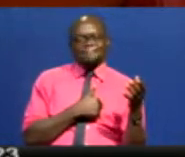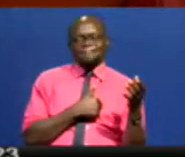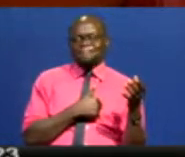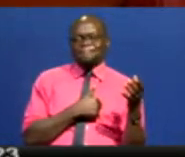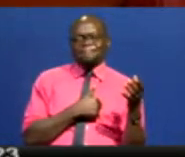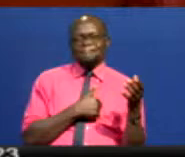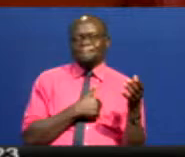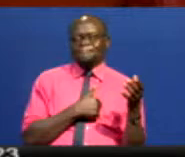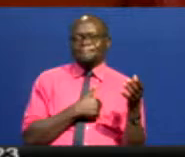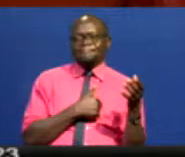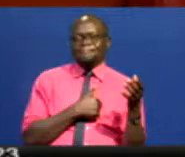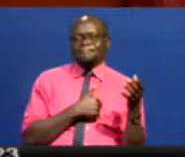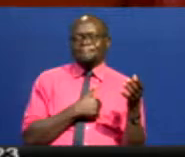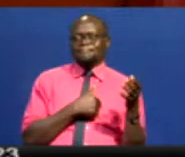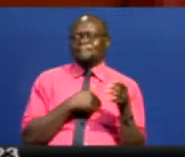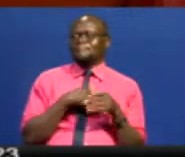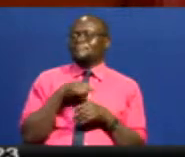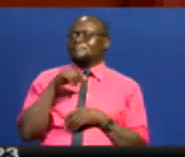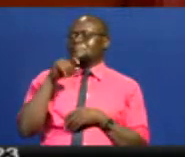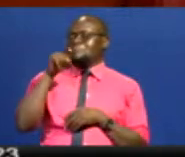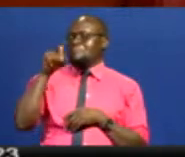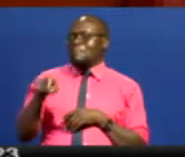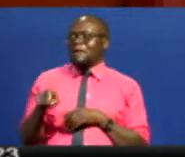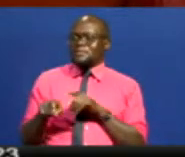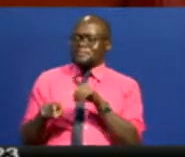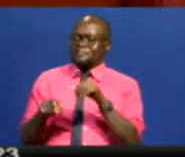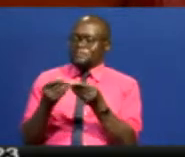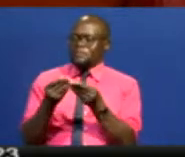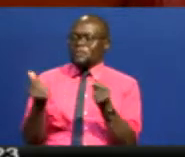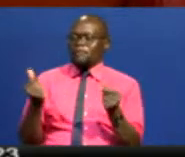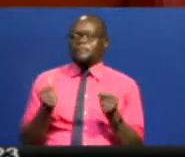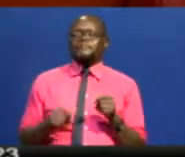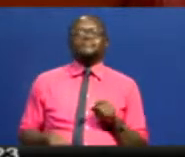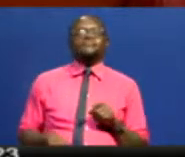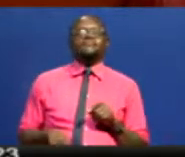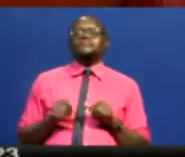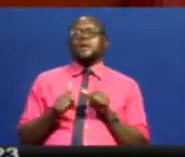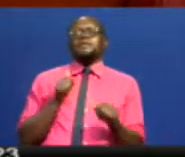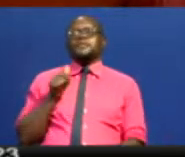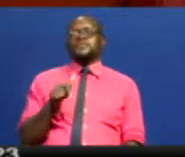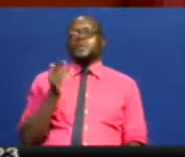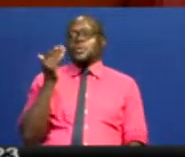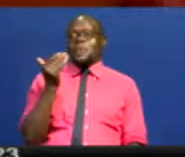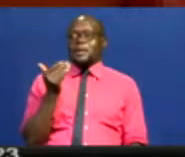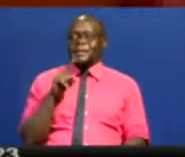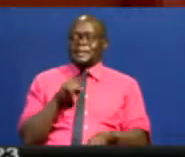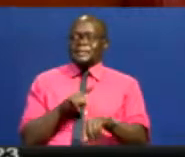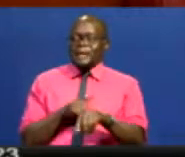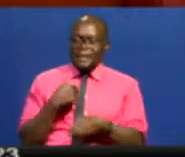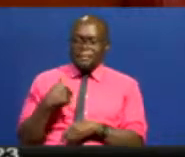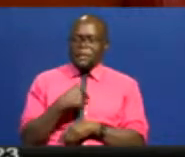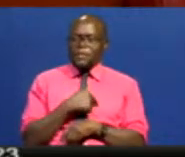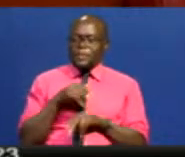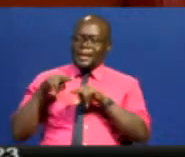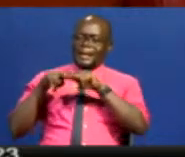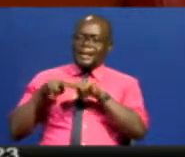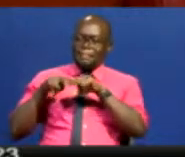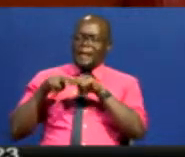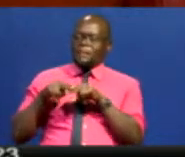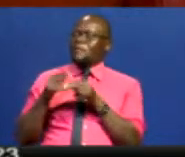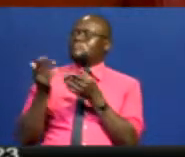our country should be something that we really should detest. Because the moment we continue relying